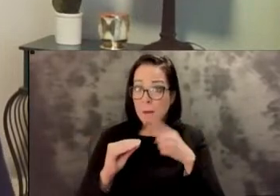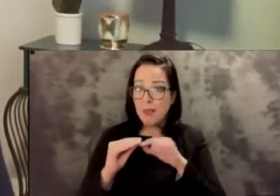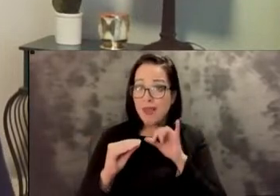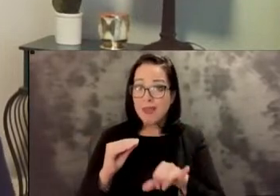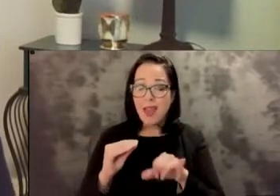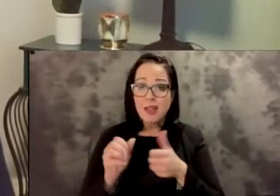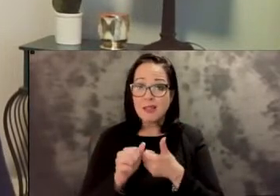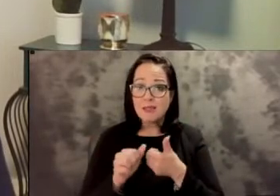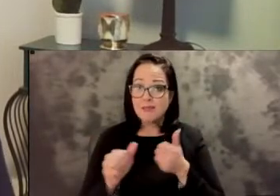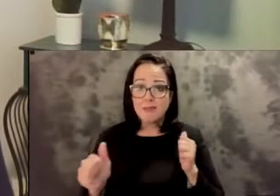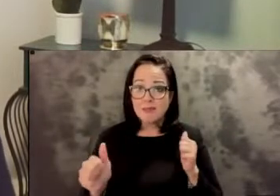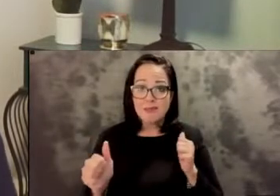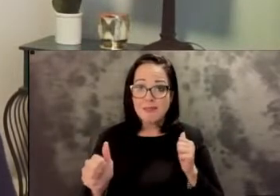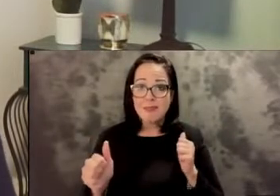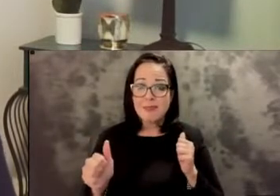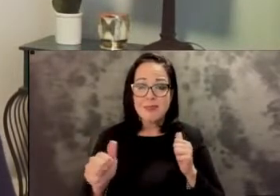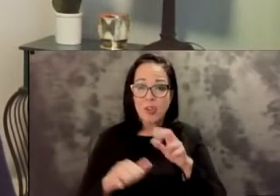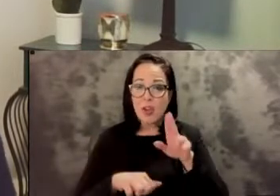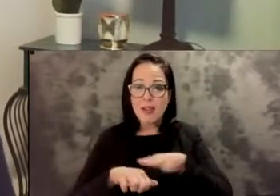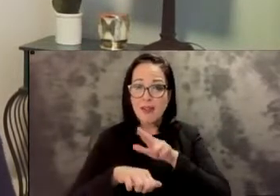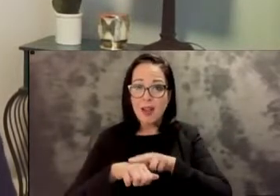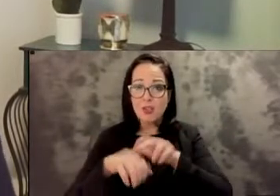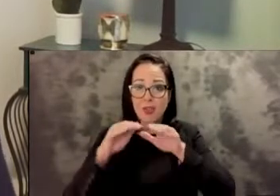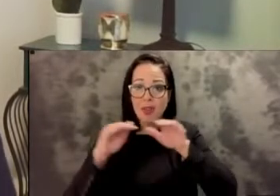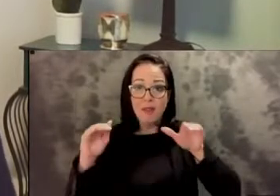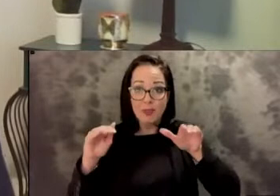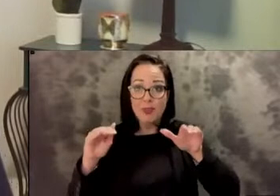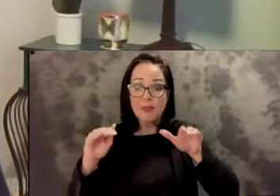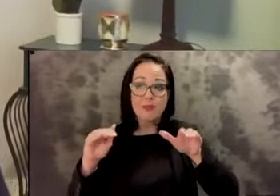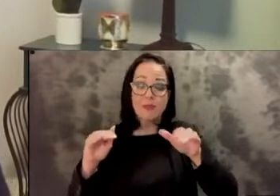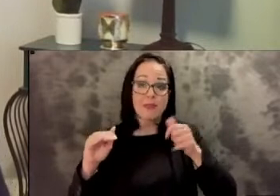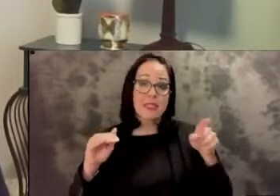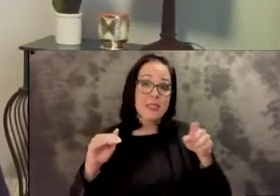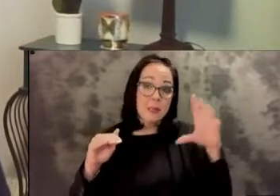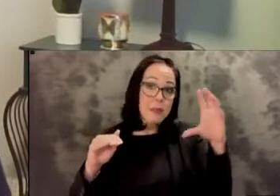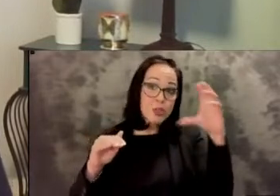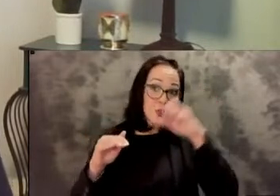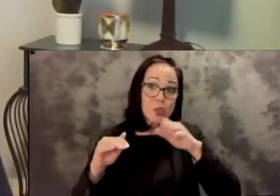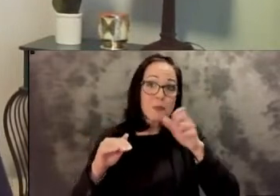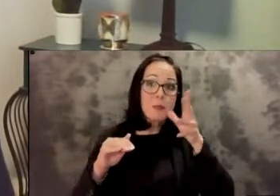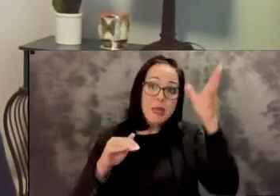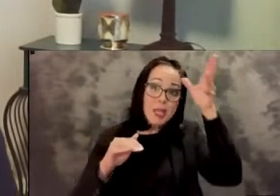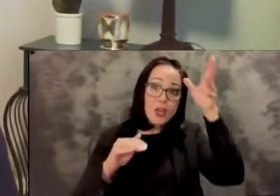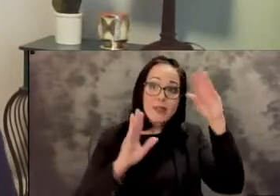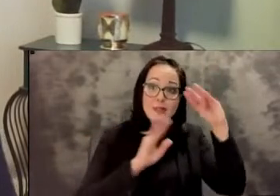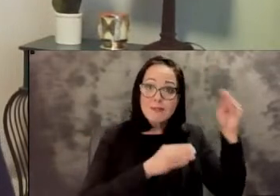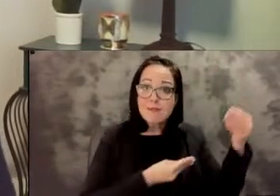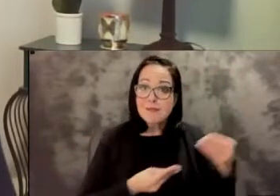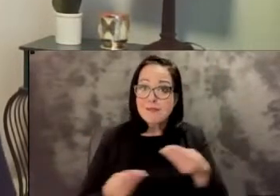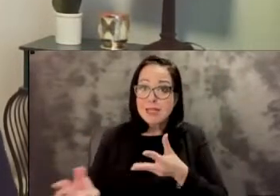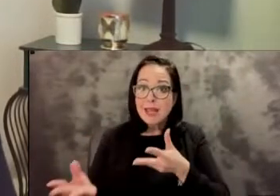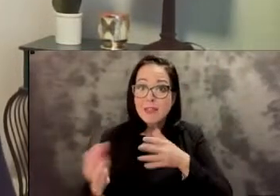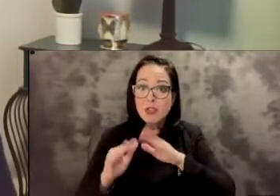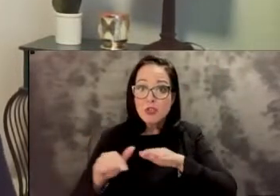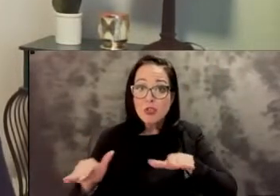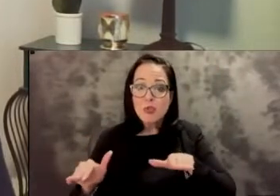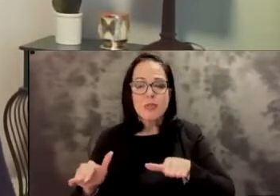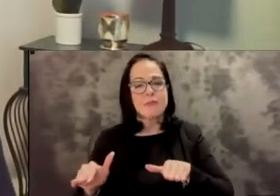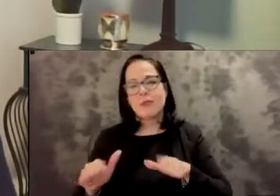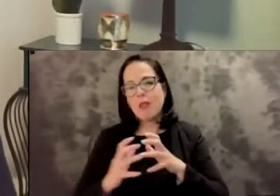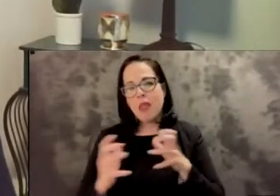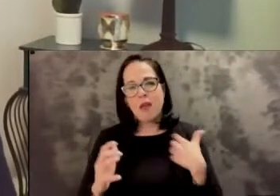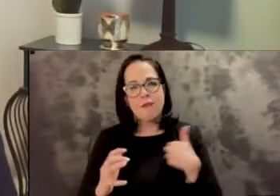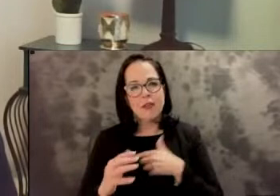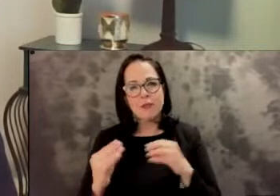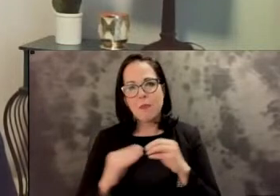lacking nationally, and it's been assumed that information flows from parent to child, but a lot of us know that it's more complicated than